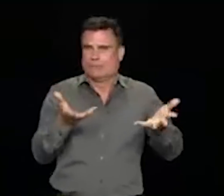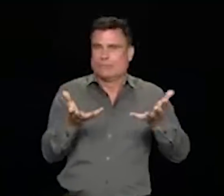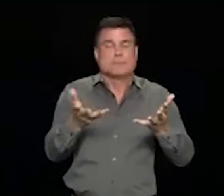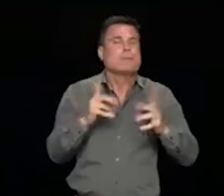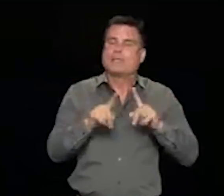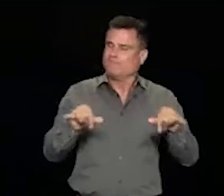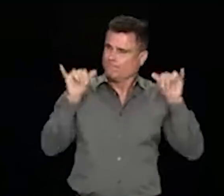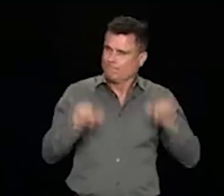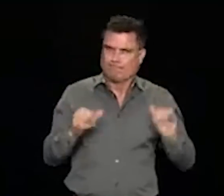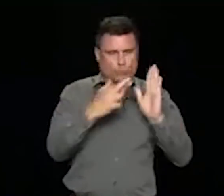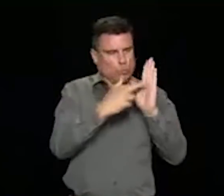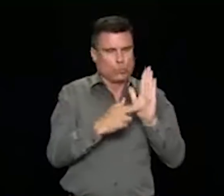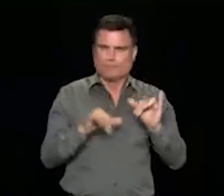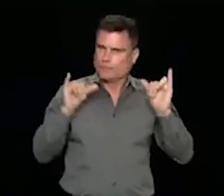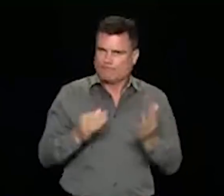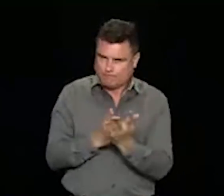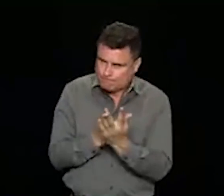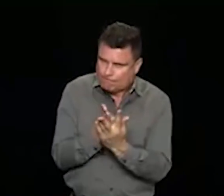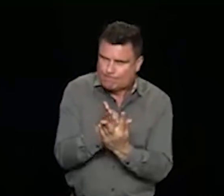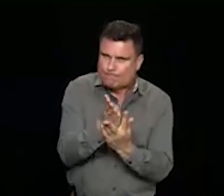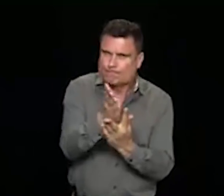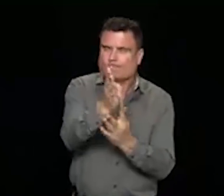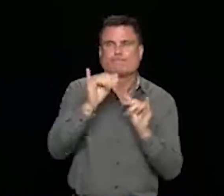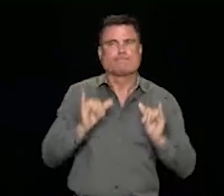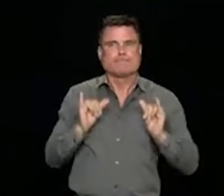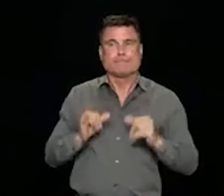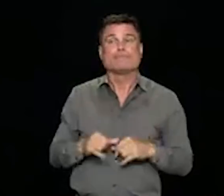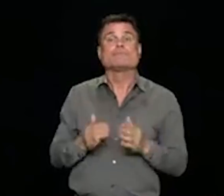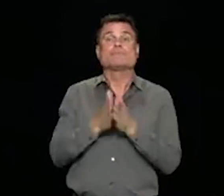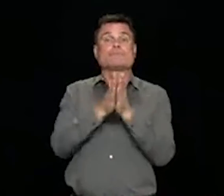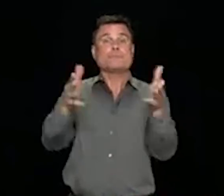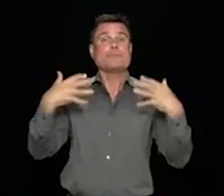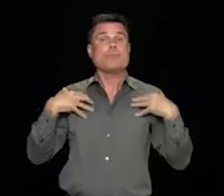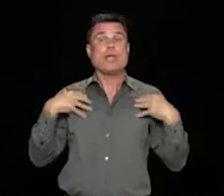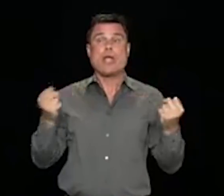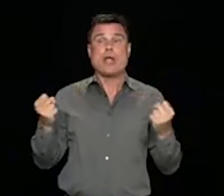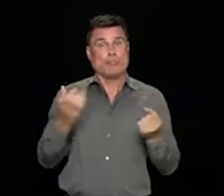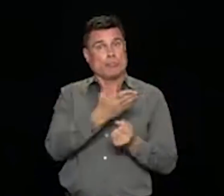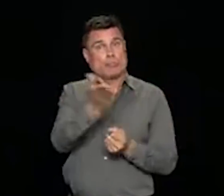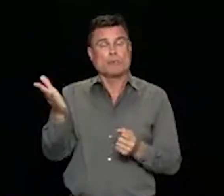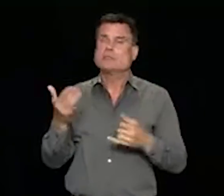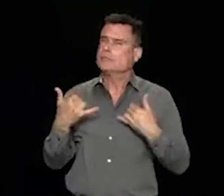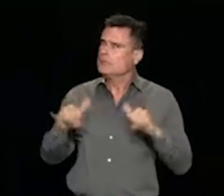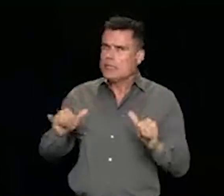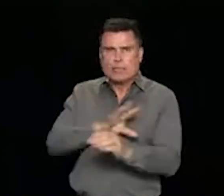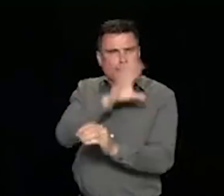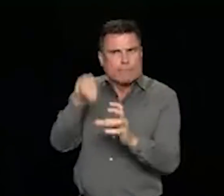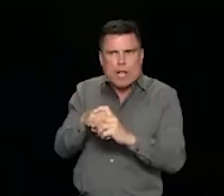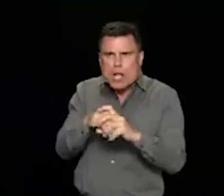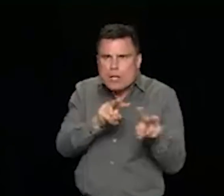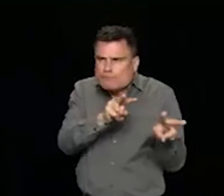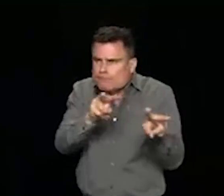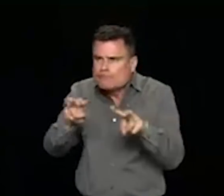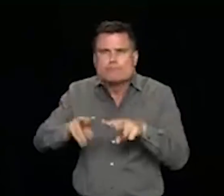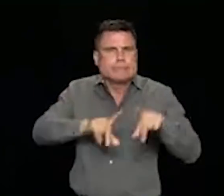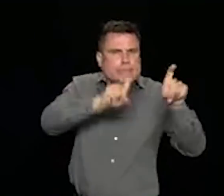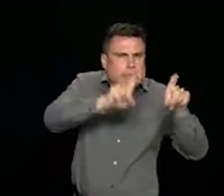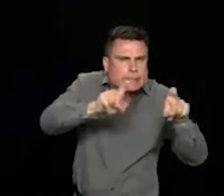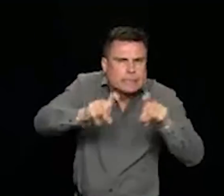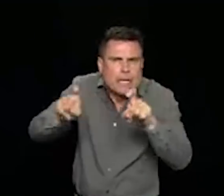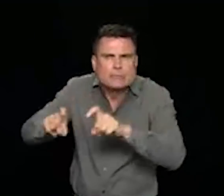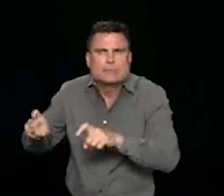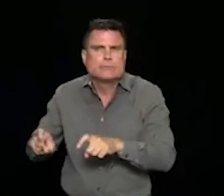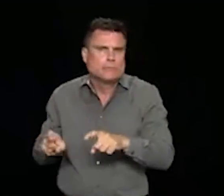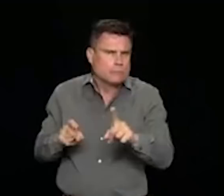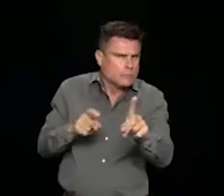positive, but there are also the close contacts that we continue to monitor in public health. And right now our focus is